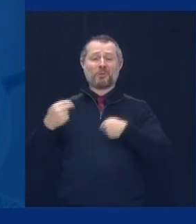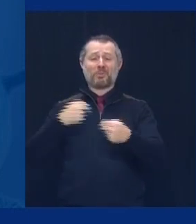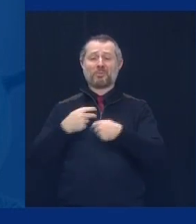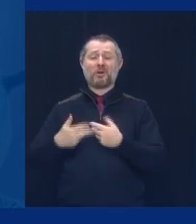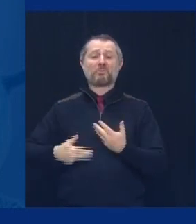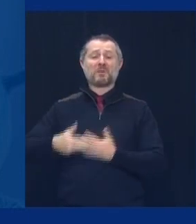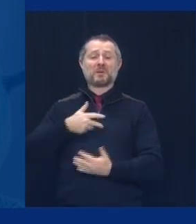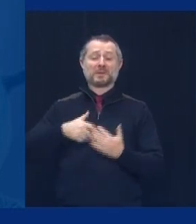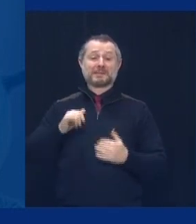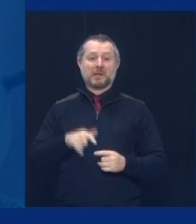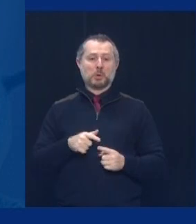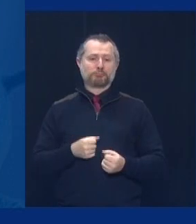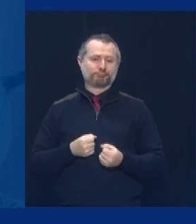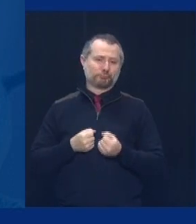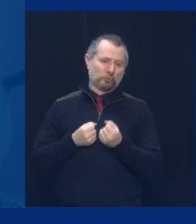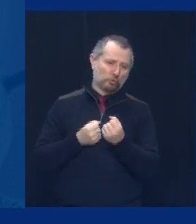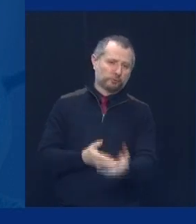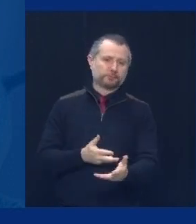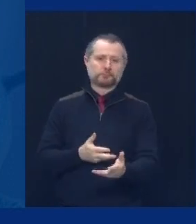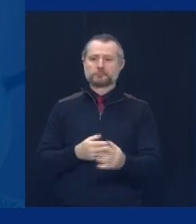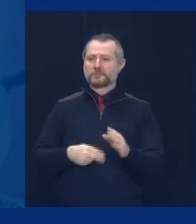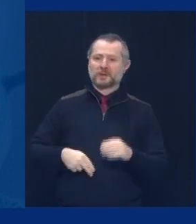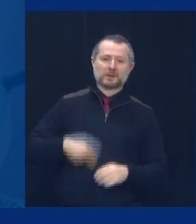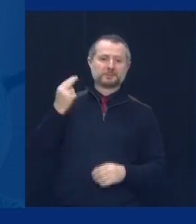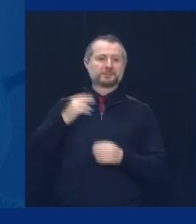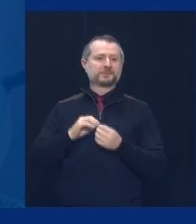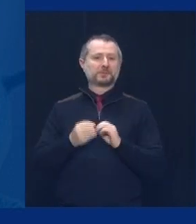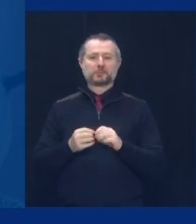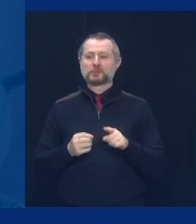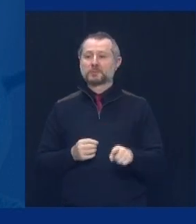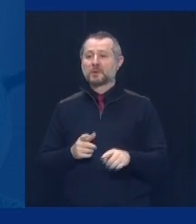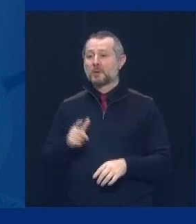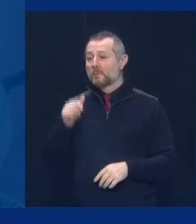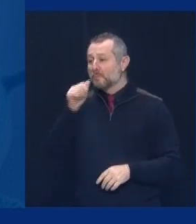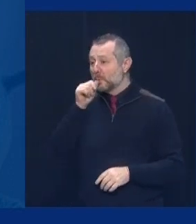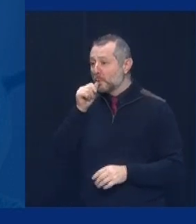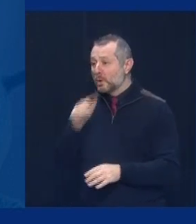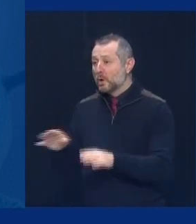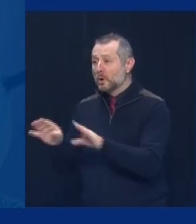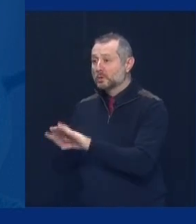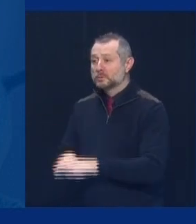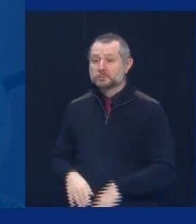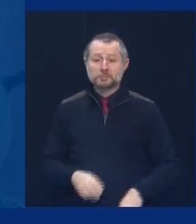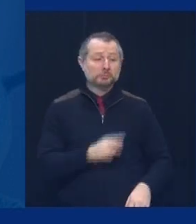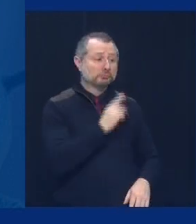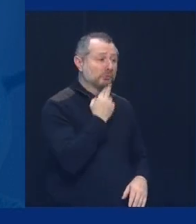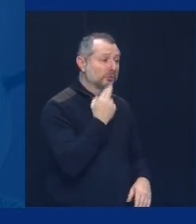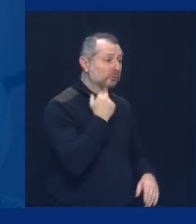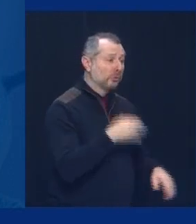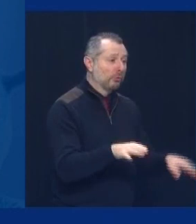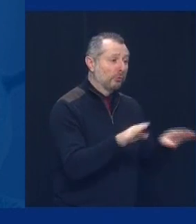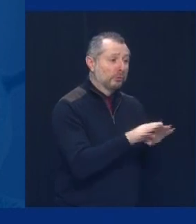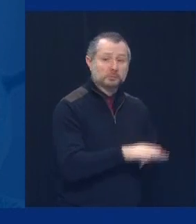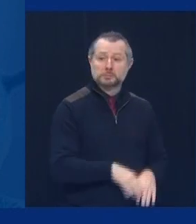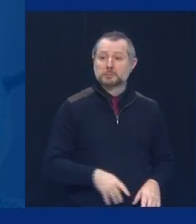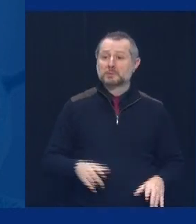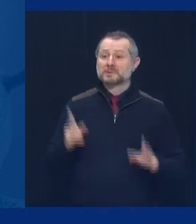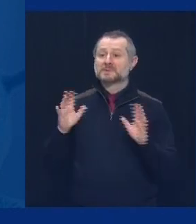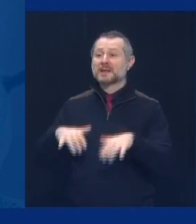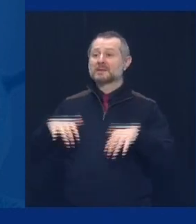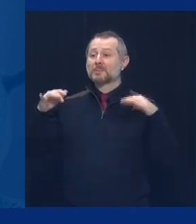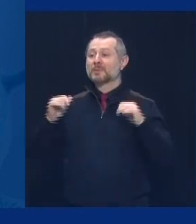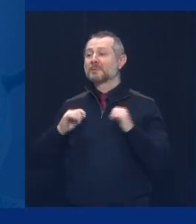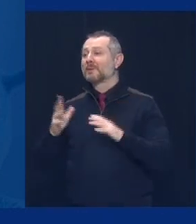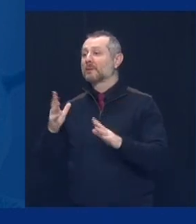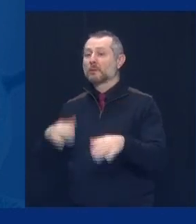you can understand what happened. You close bars, you close restaurants, you close theaters, you close stadiums, you close mass